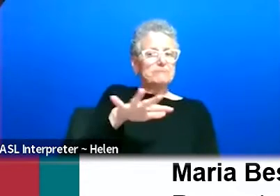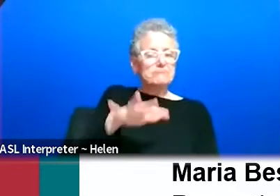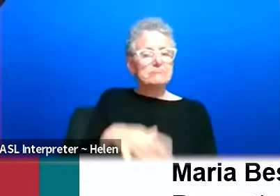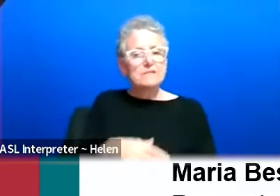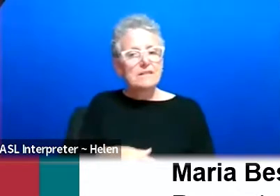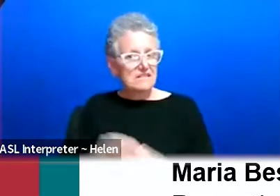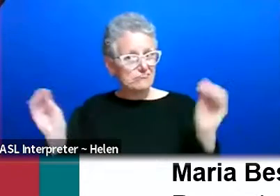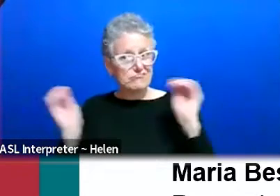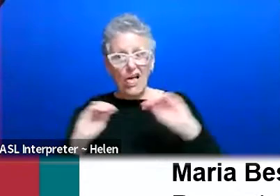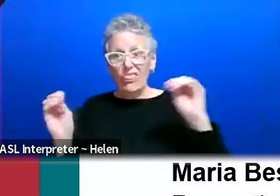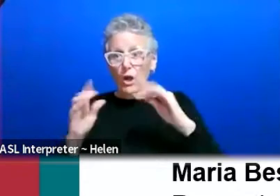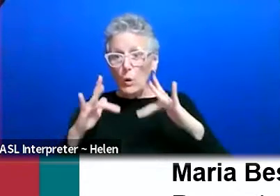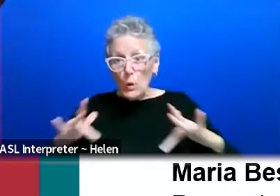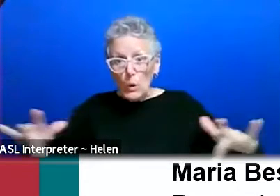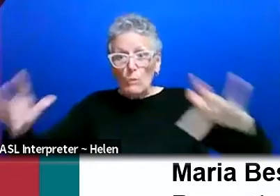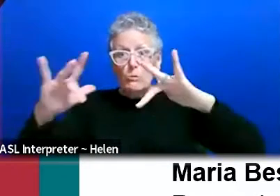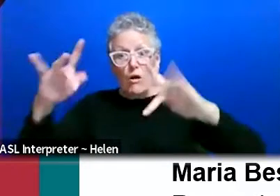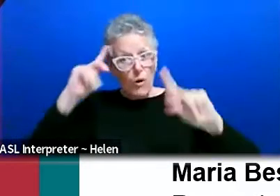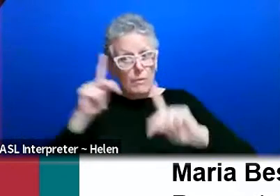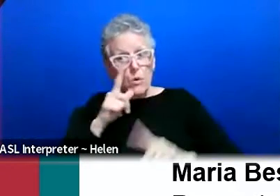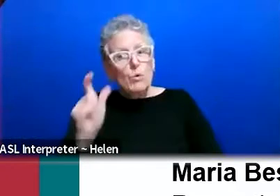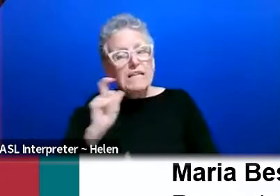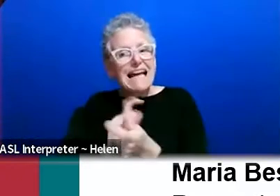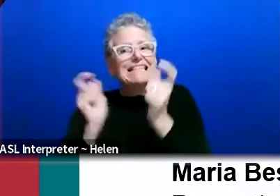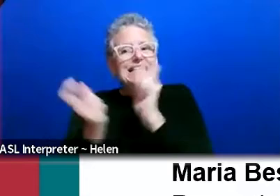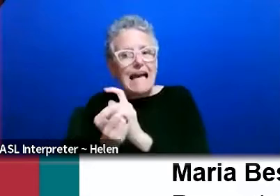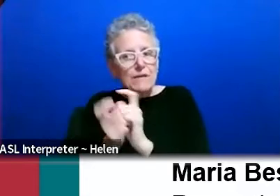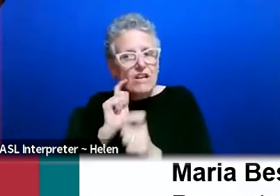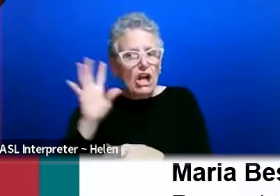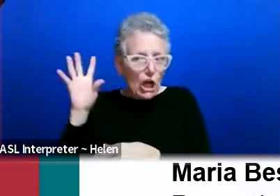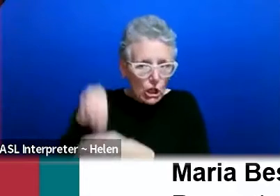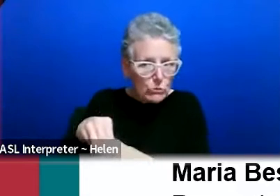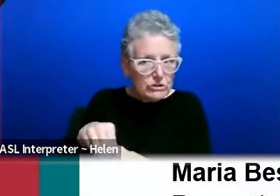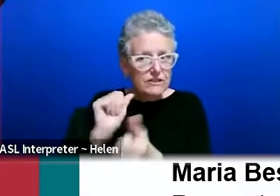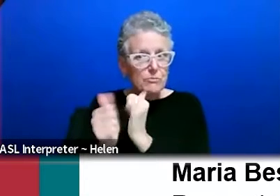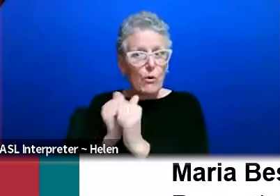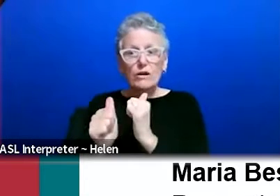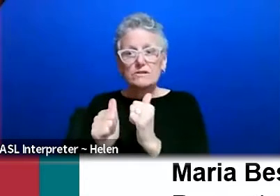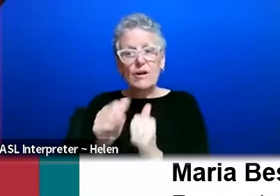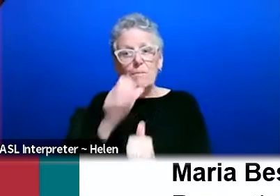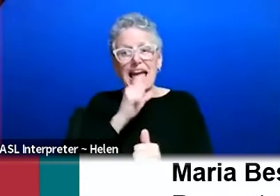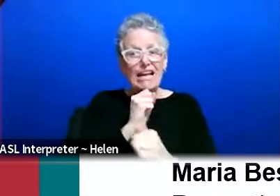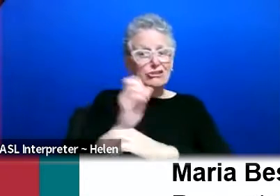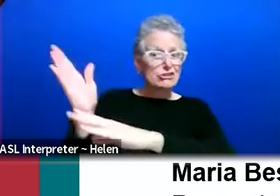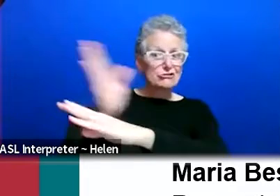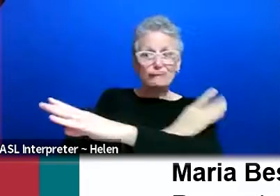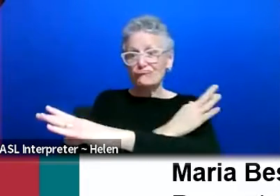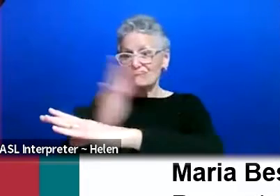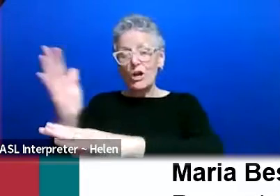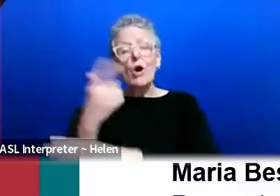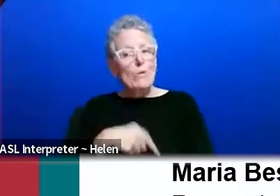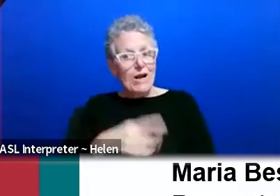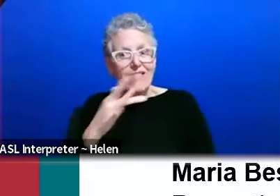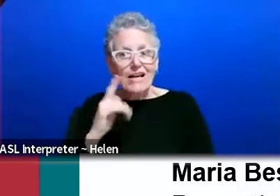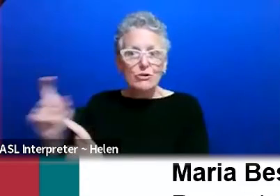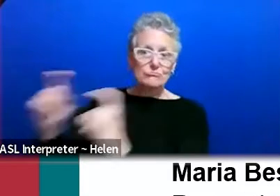There was nothing in the Ann Arbor community for people who needed adaptive and inclusive sports from all age points. So we were lucky enough to get a